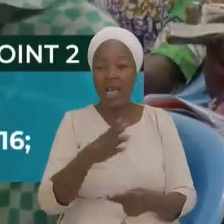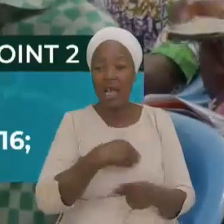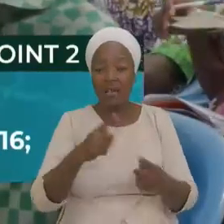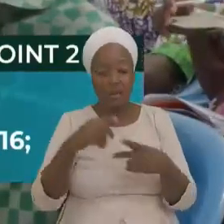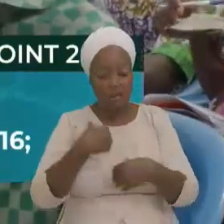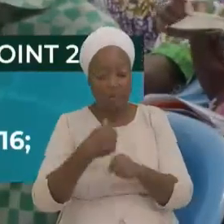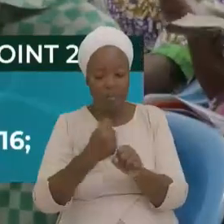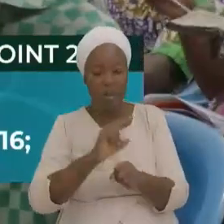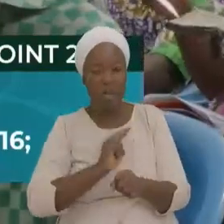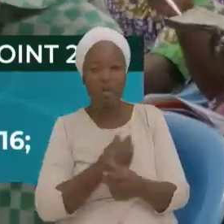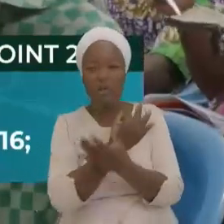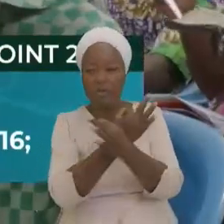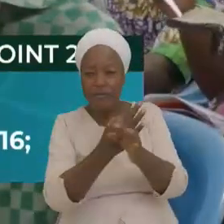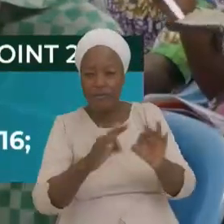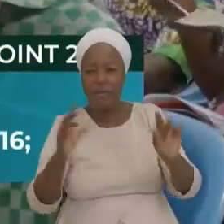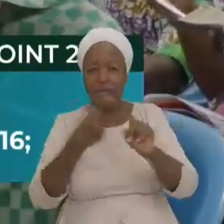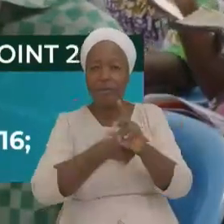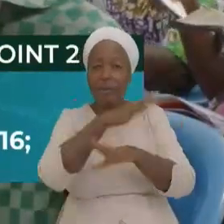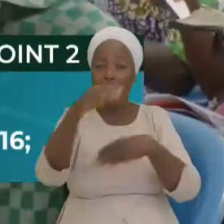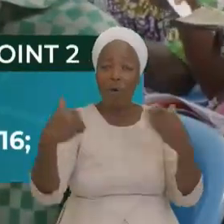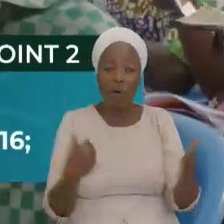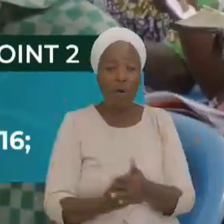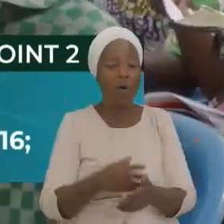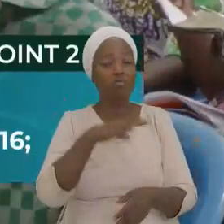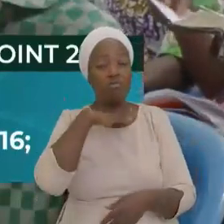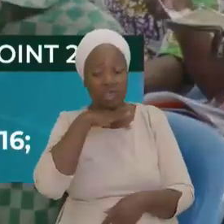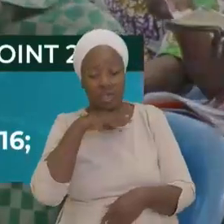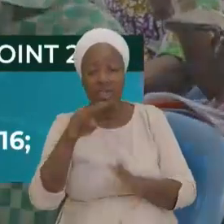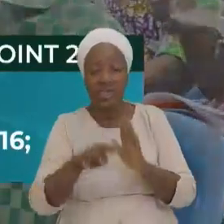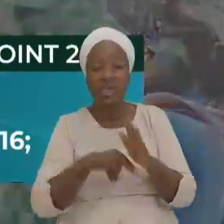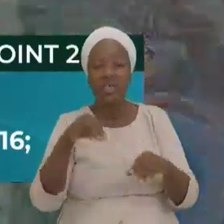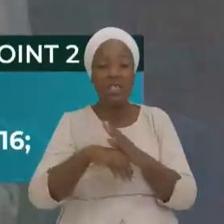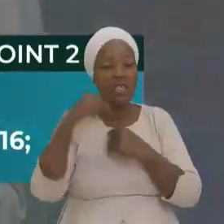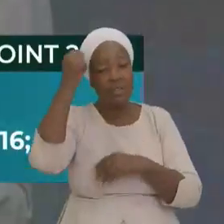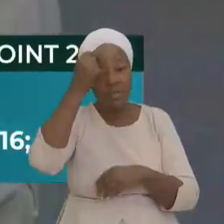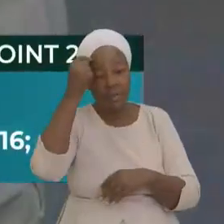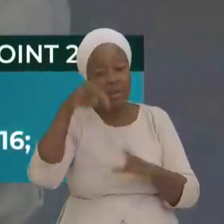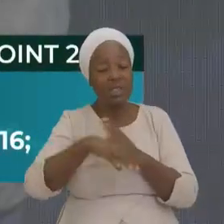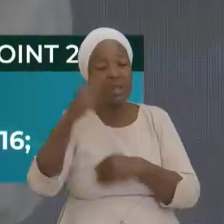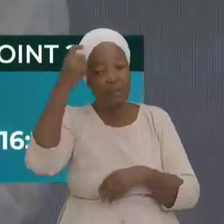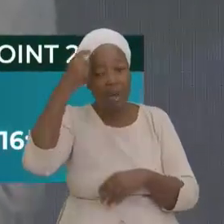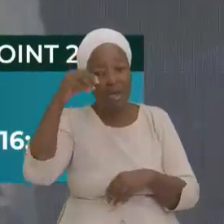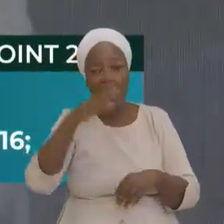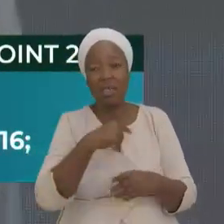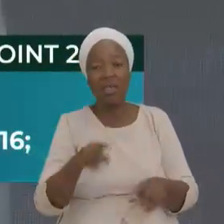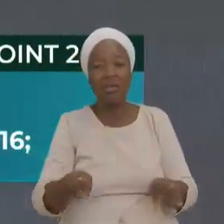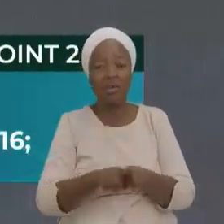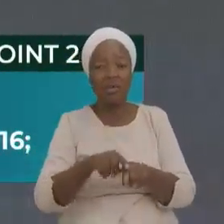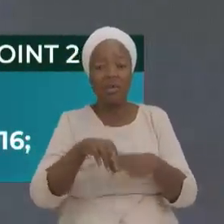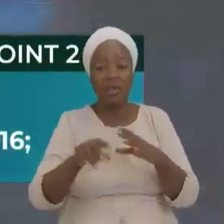us free from every defilement in thought, in mind, even in the natural and the